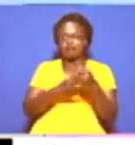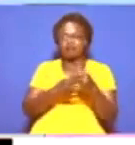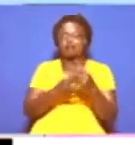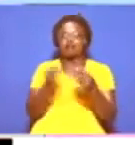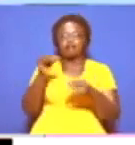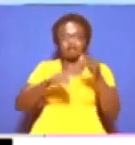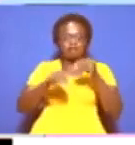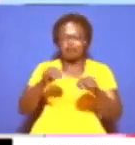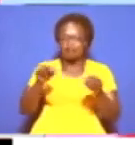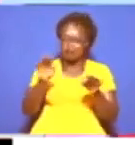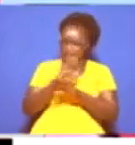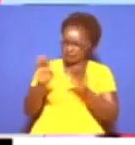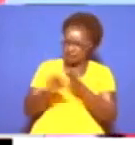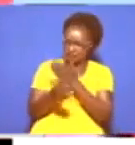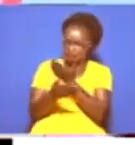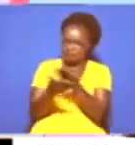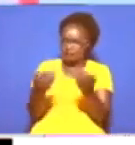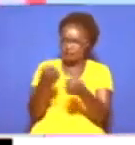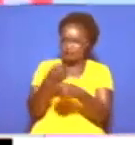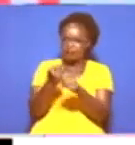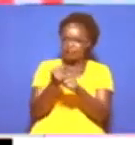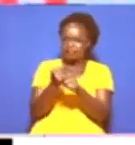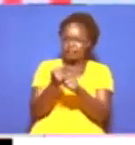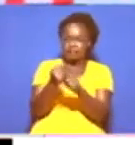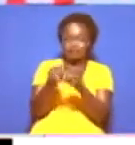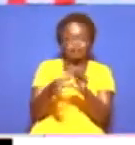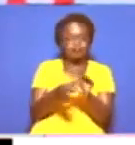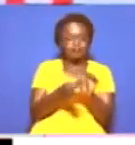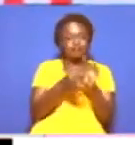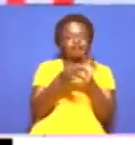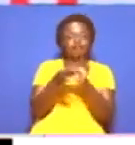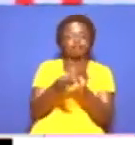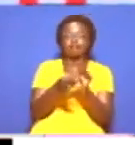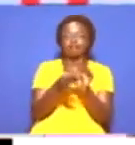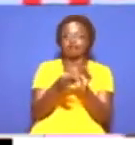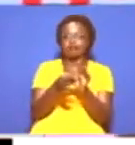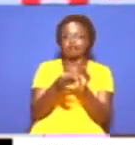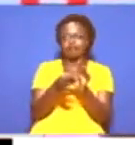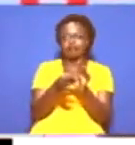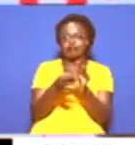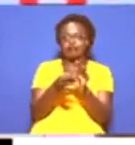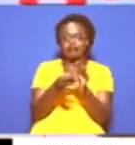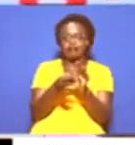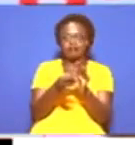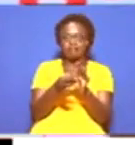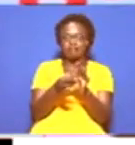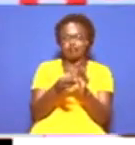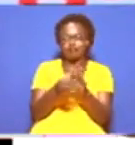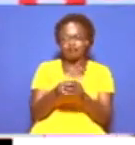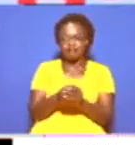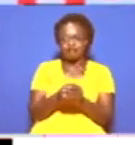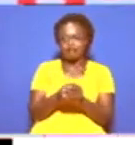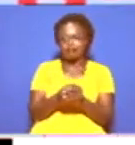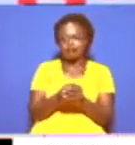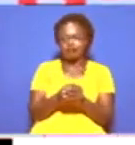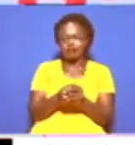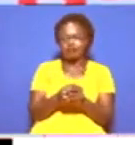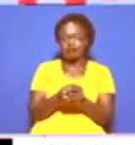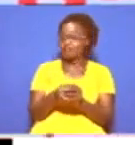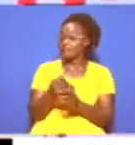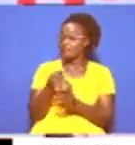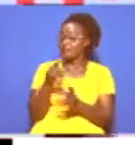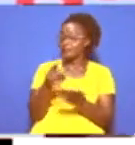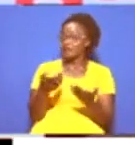yote tutaifanya kwa kushikana mikono. Kwa kushikana mikono? Hiyo